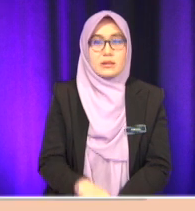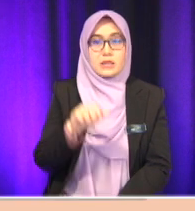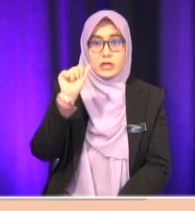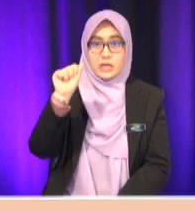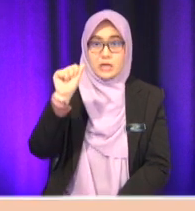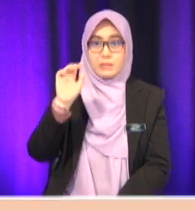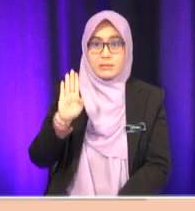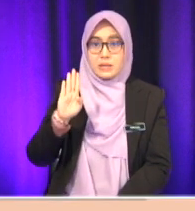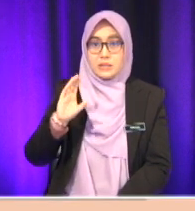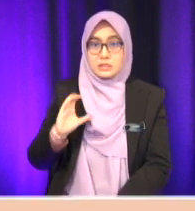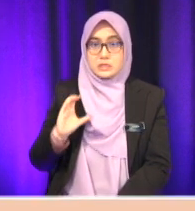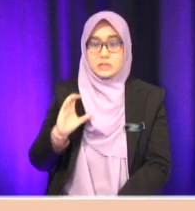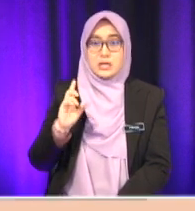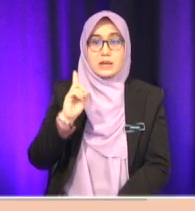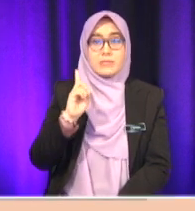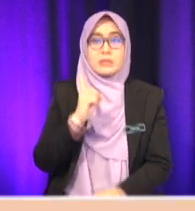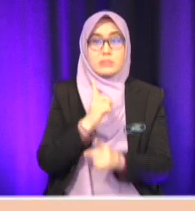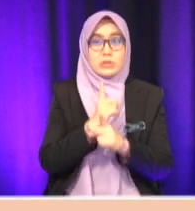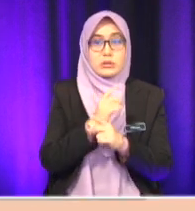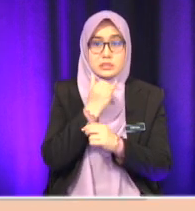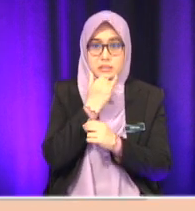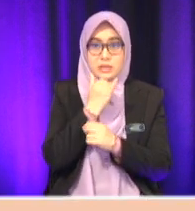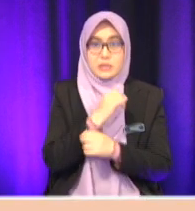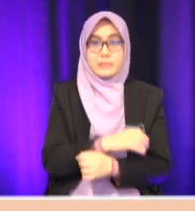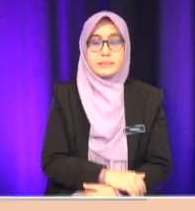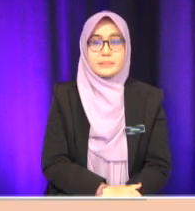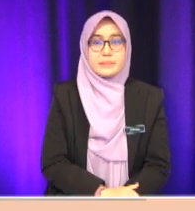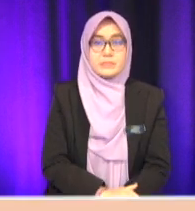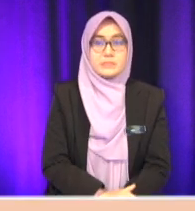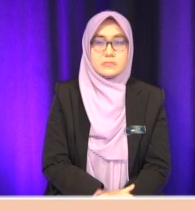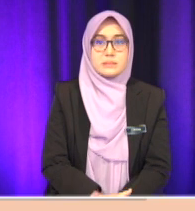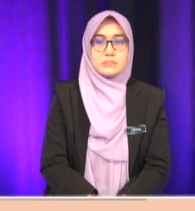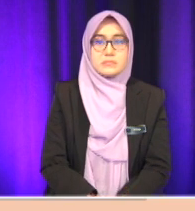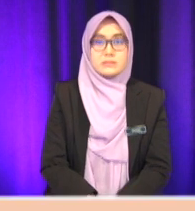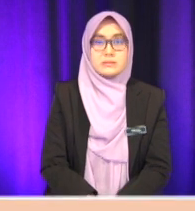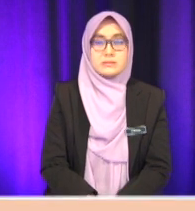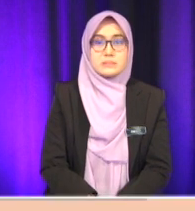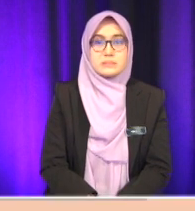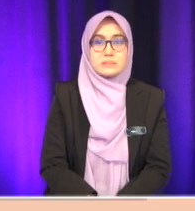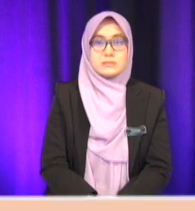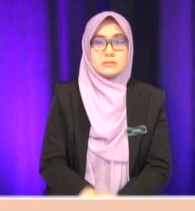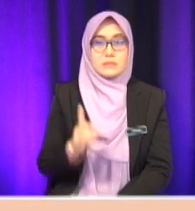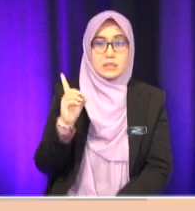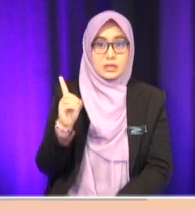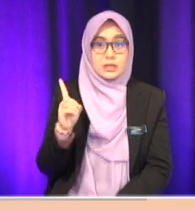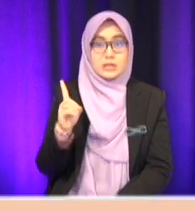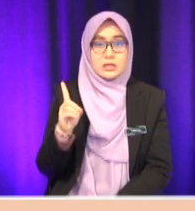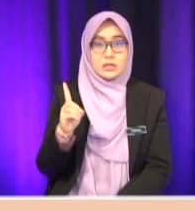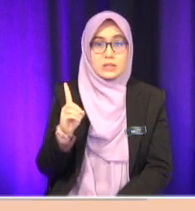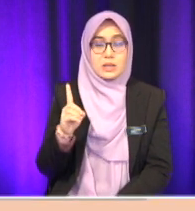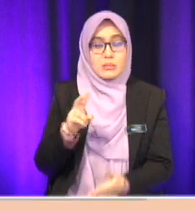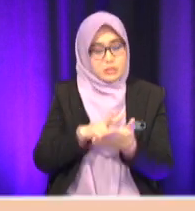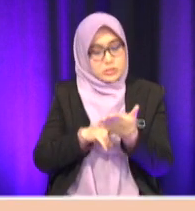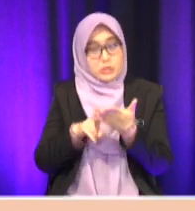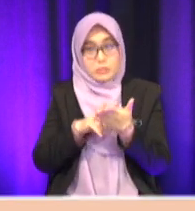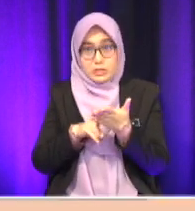everyone who attended noticed a huge change in how they behave and treat people. D, I was pushed out